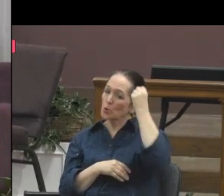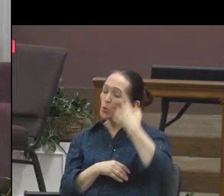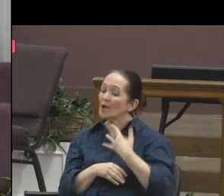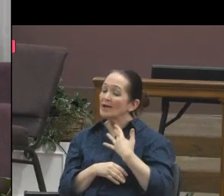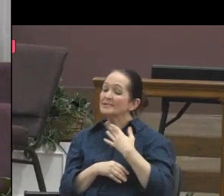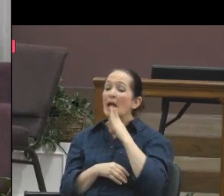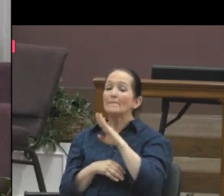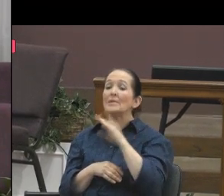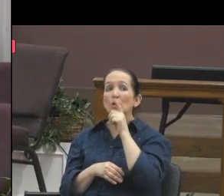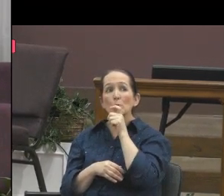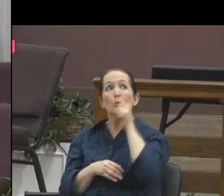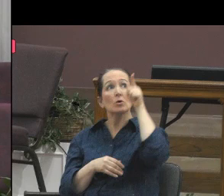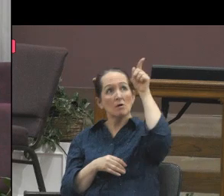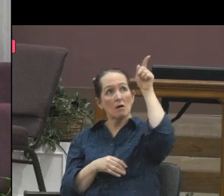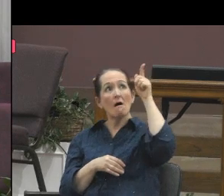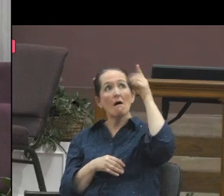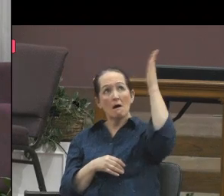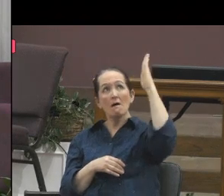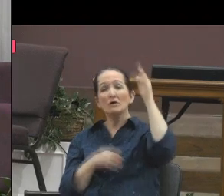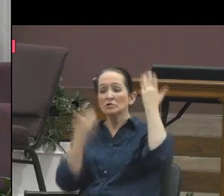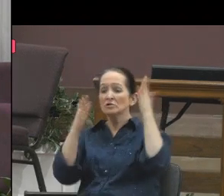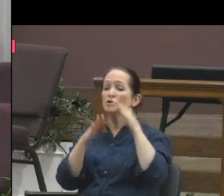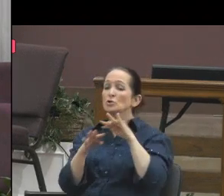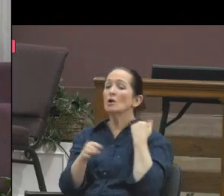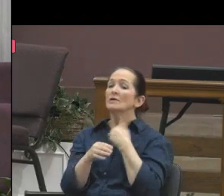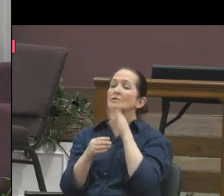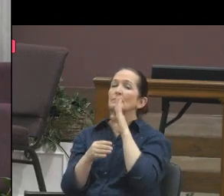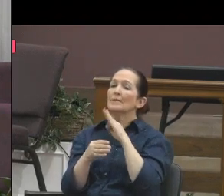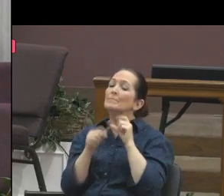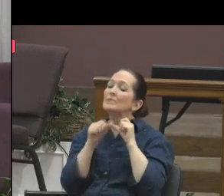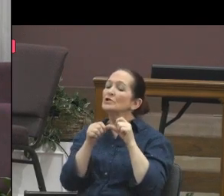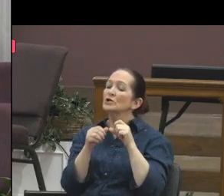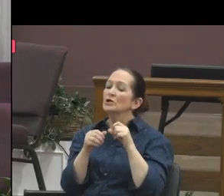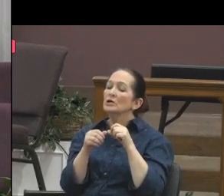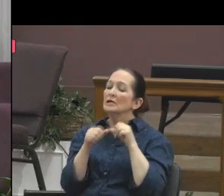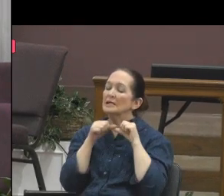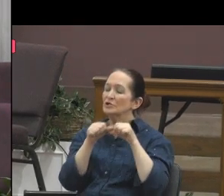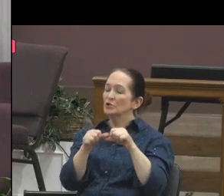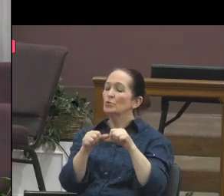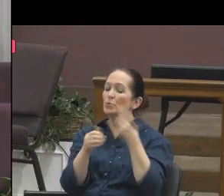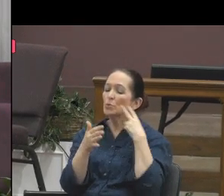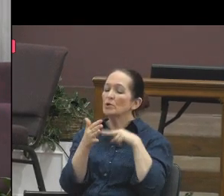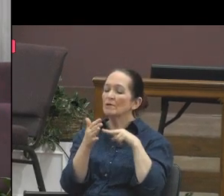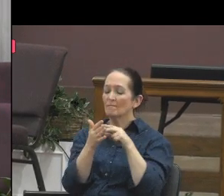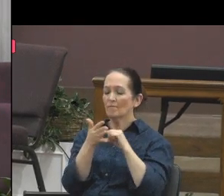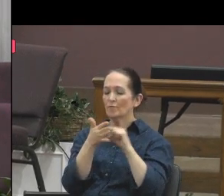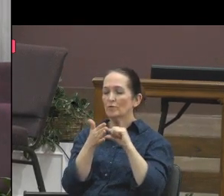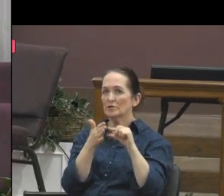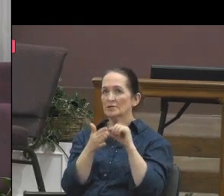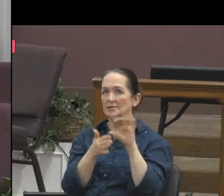has called us to be. Let's continue reading here in verse 7.